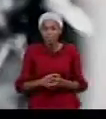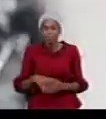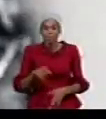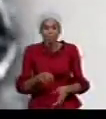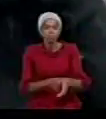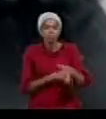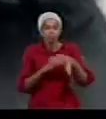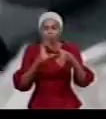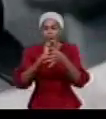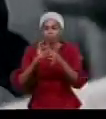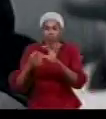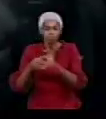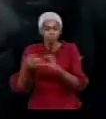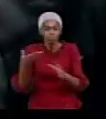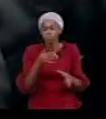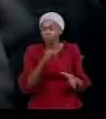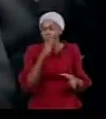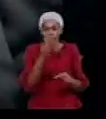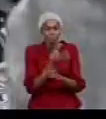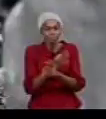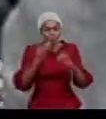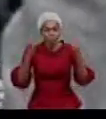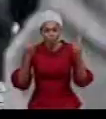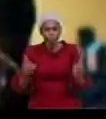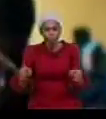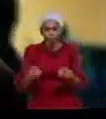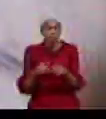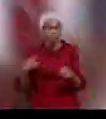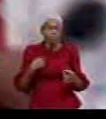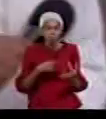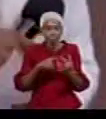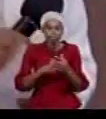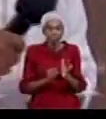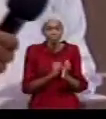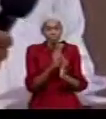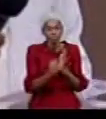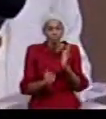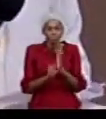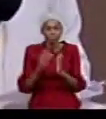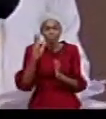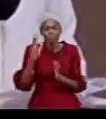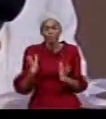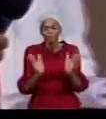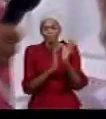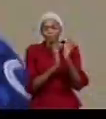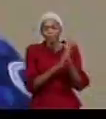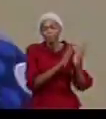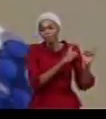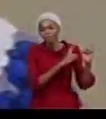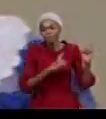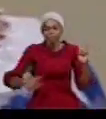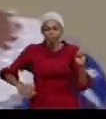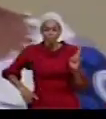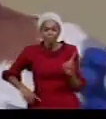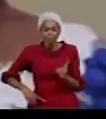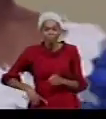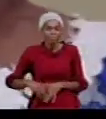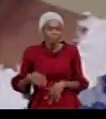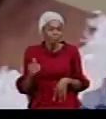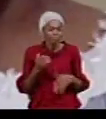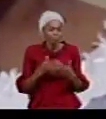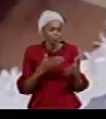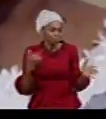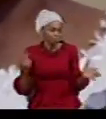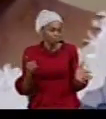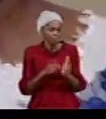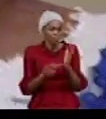is freedom even now as we begin season 3. Praise the Lord! Before the crusade, I've